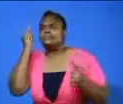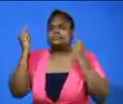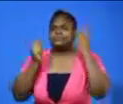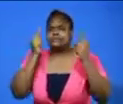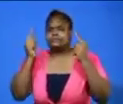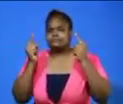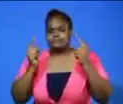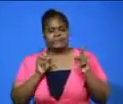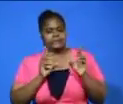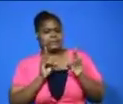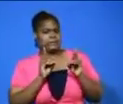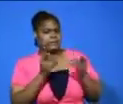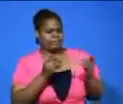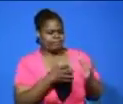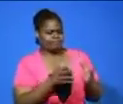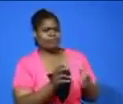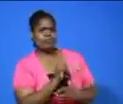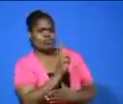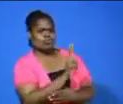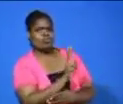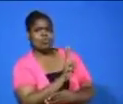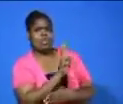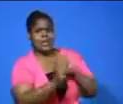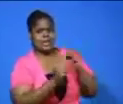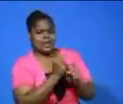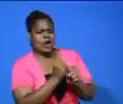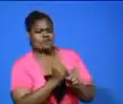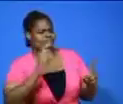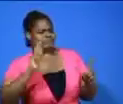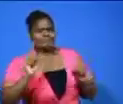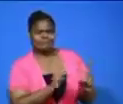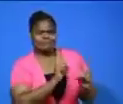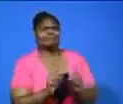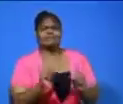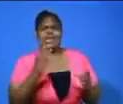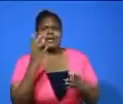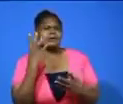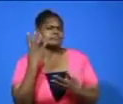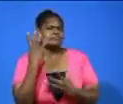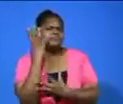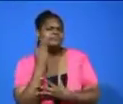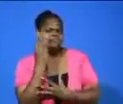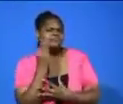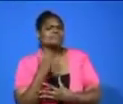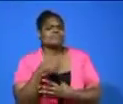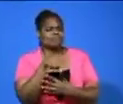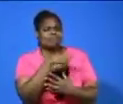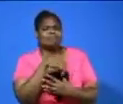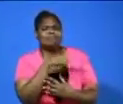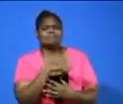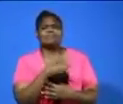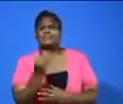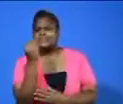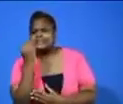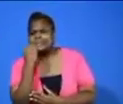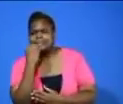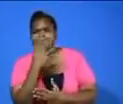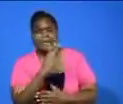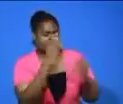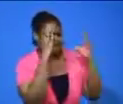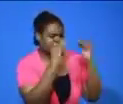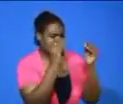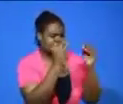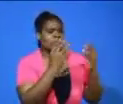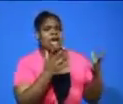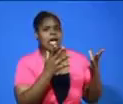3 years plus with Jesus. They ate with him. They walked with him. He taught them. And yet at his death,